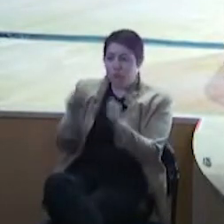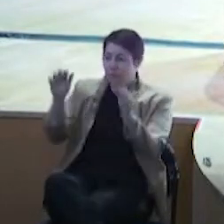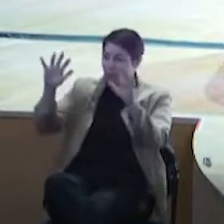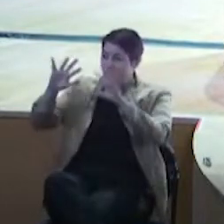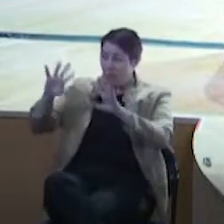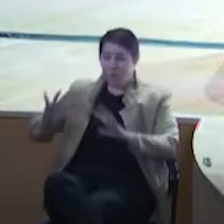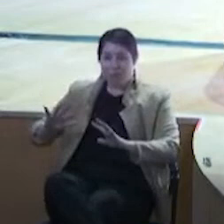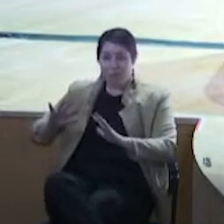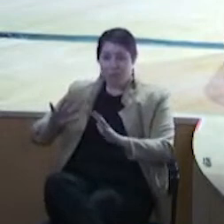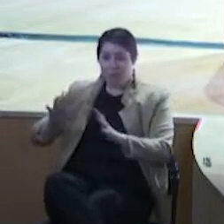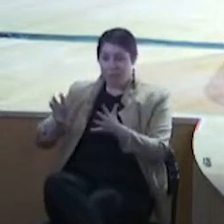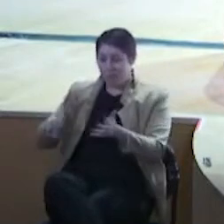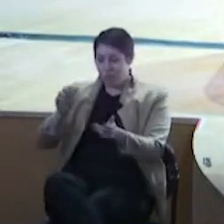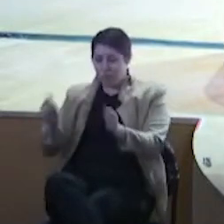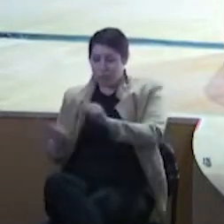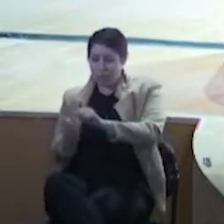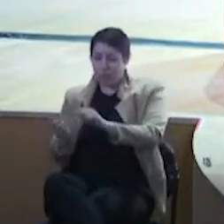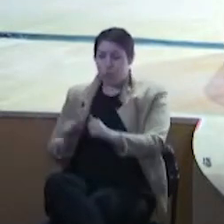our climate change.